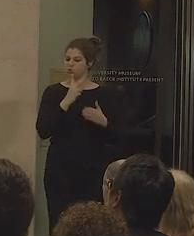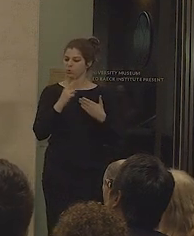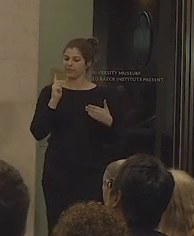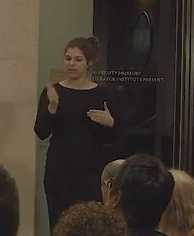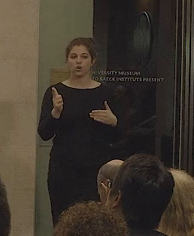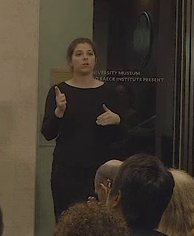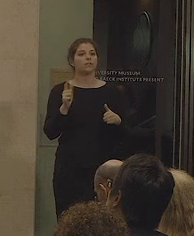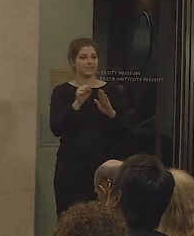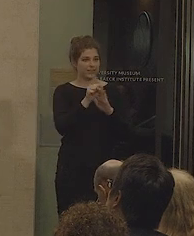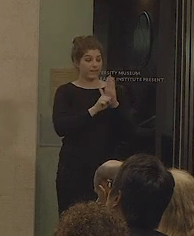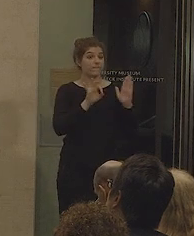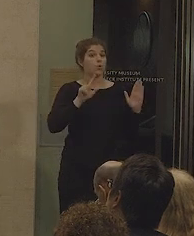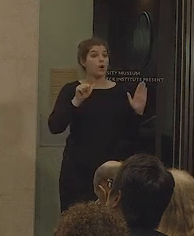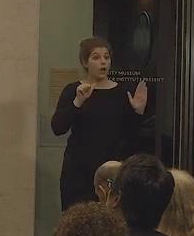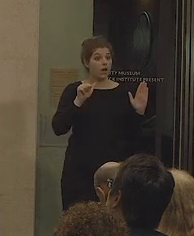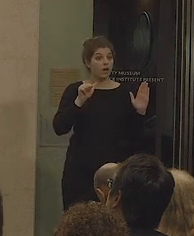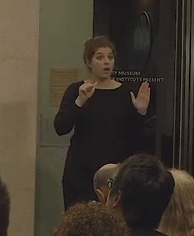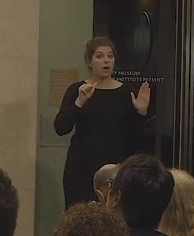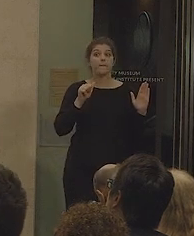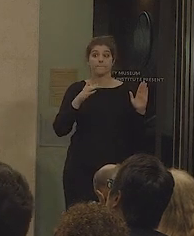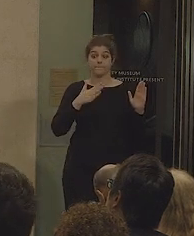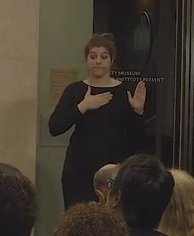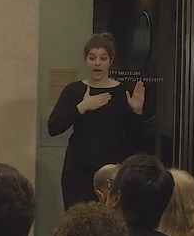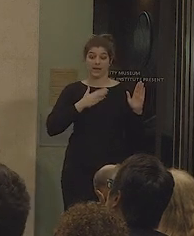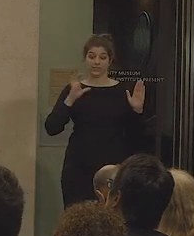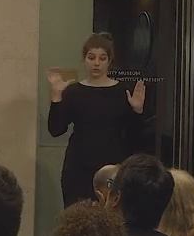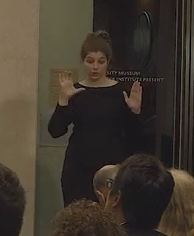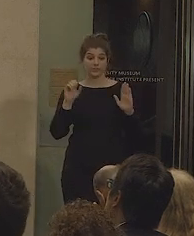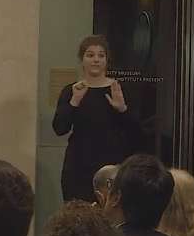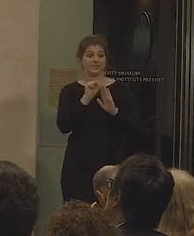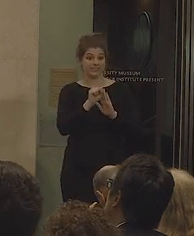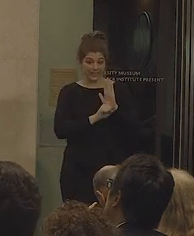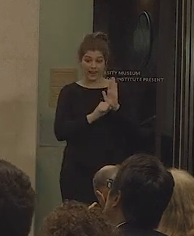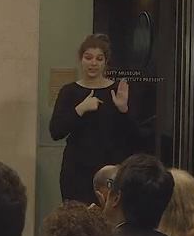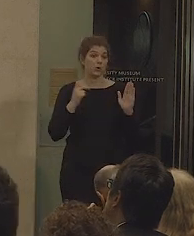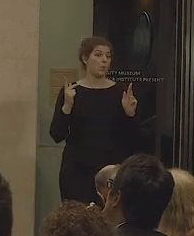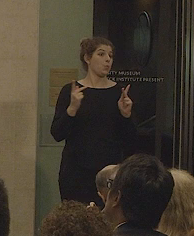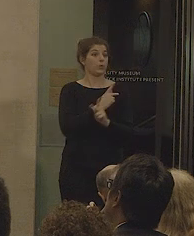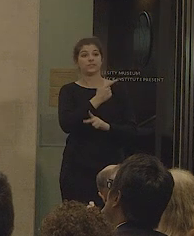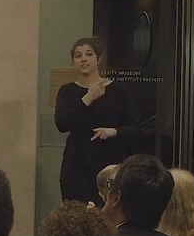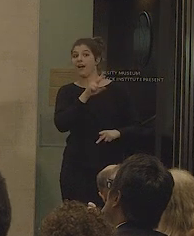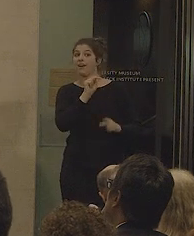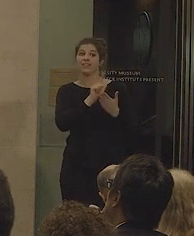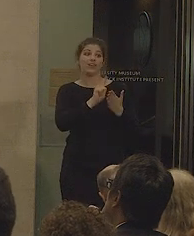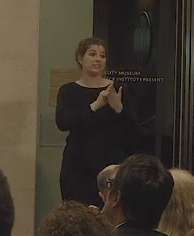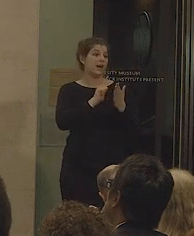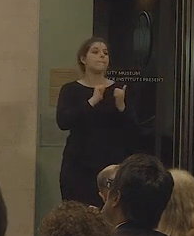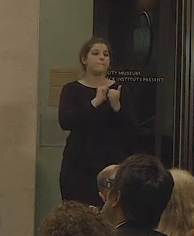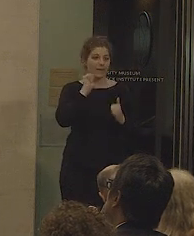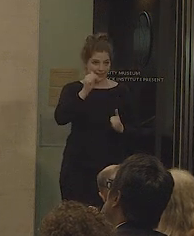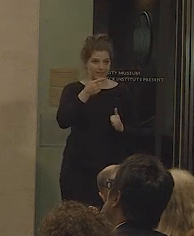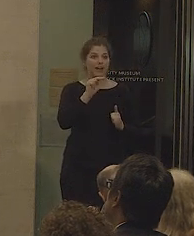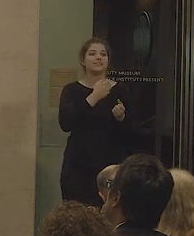later, the state of Florida, my conservative state that has the worst gun laws in the country, passed gun